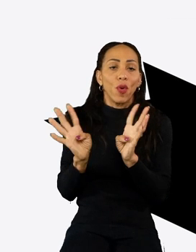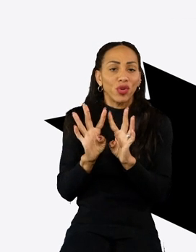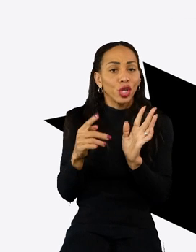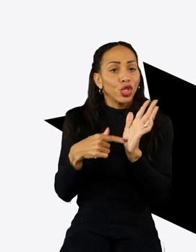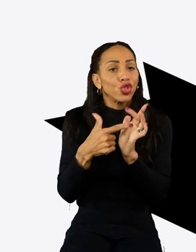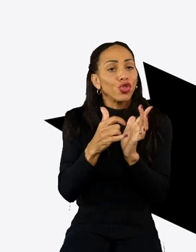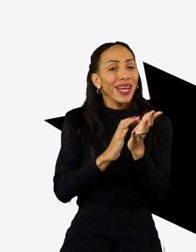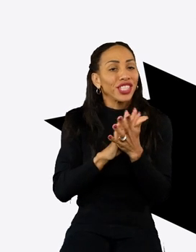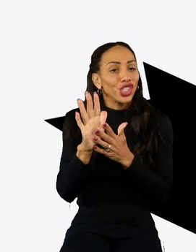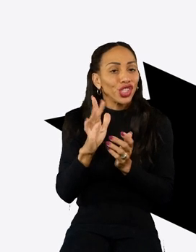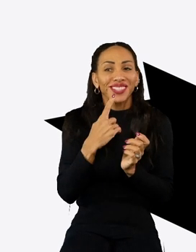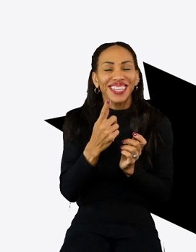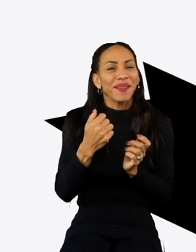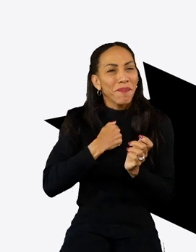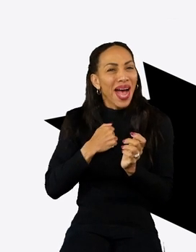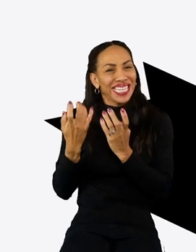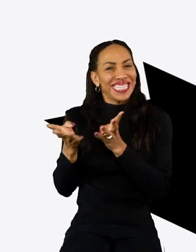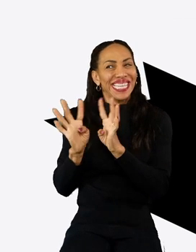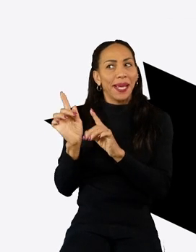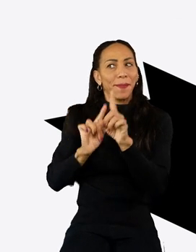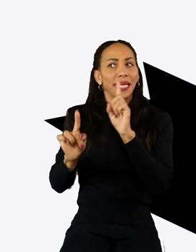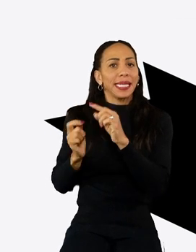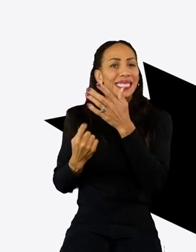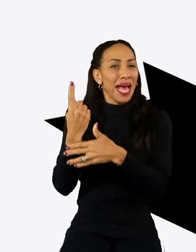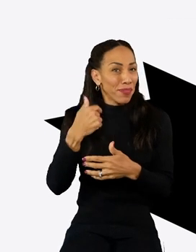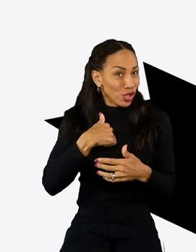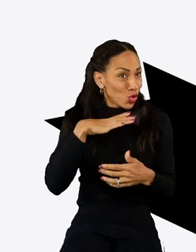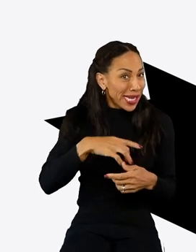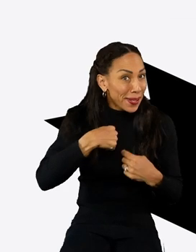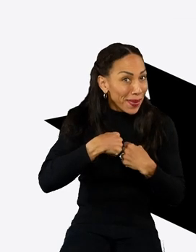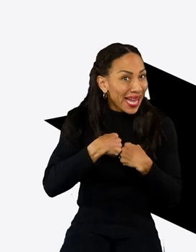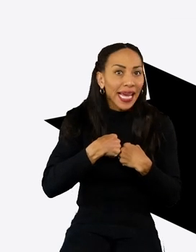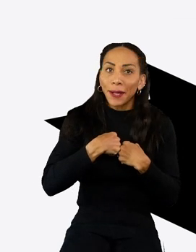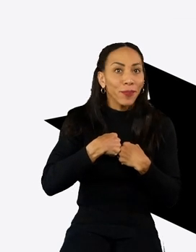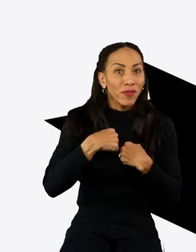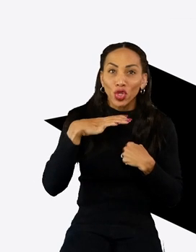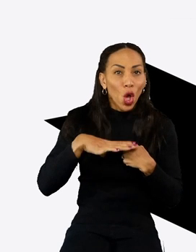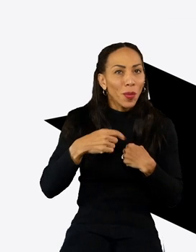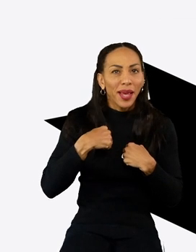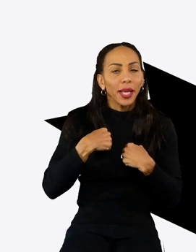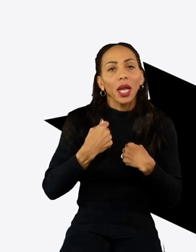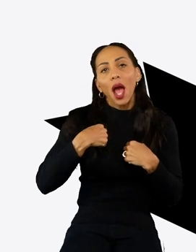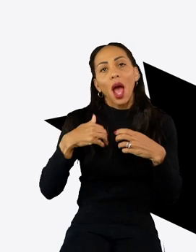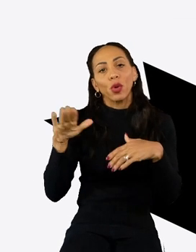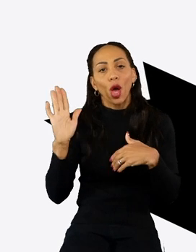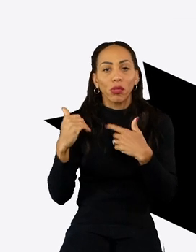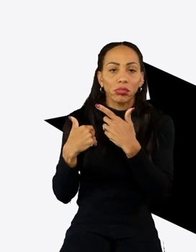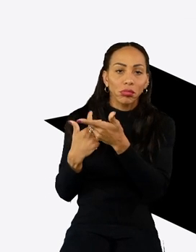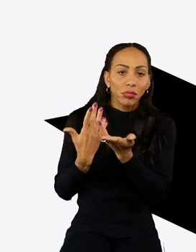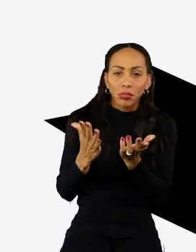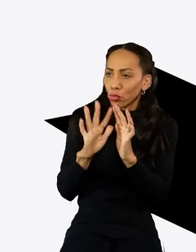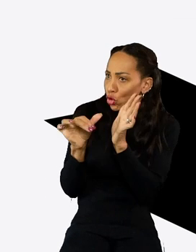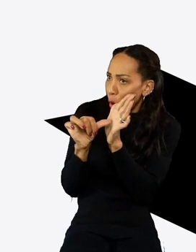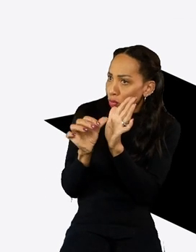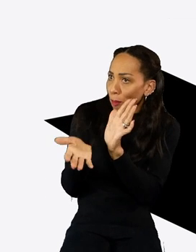our bot board. And don't feel your need. Do you need me to stay or? Because my team meeting's happening at the moment. No,